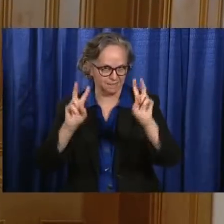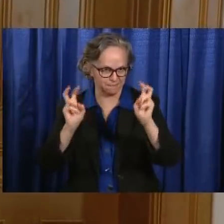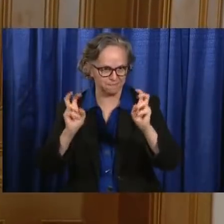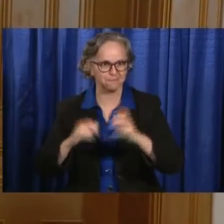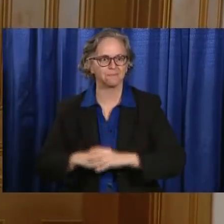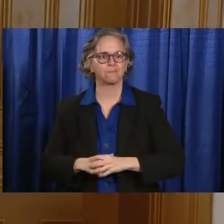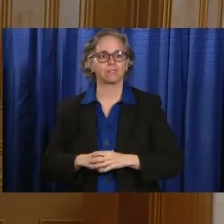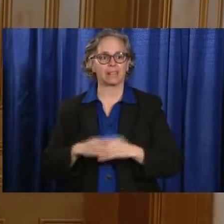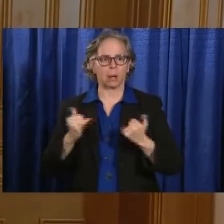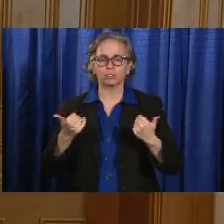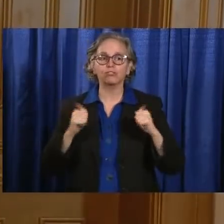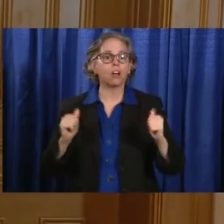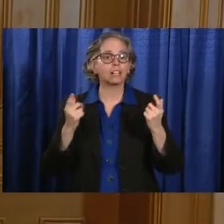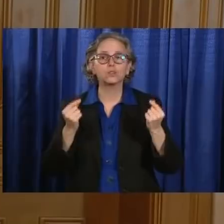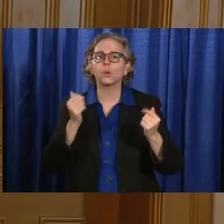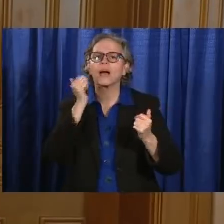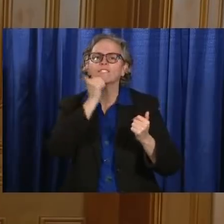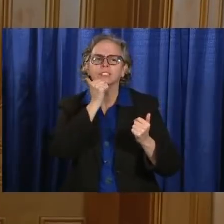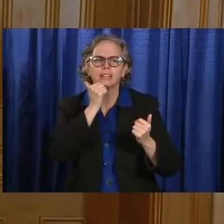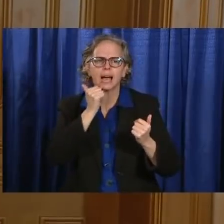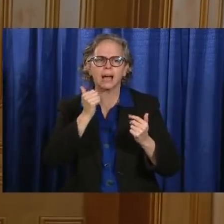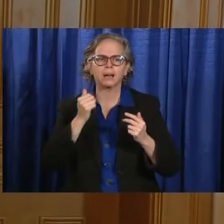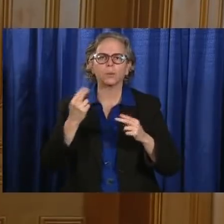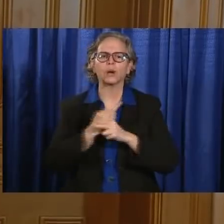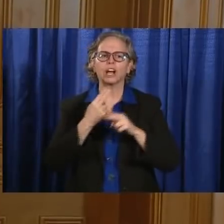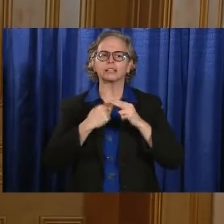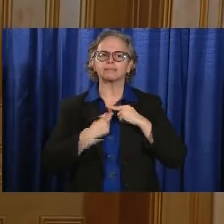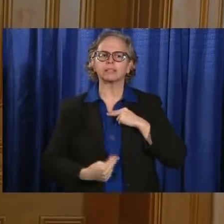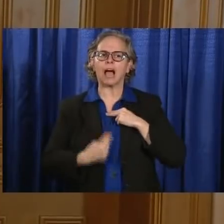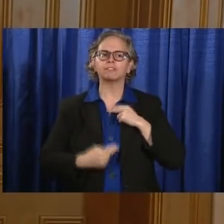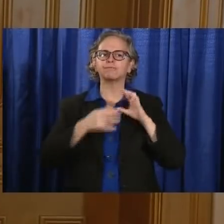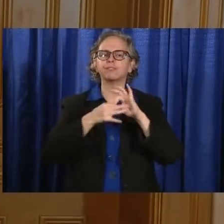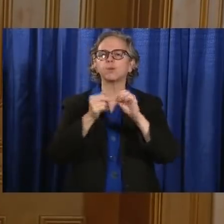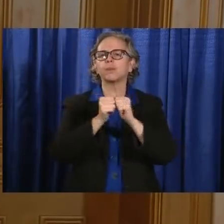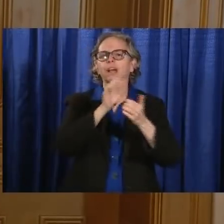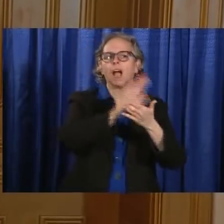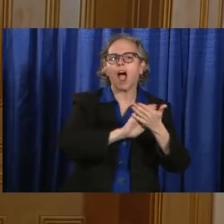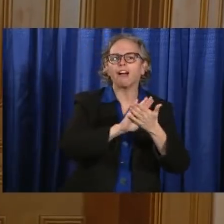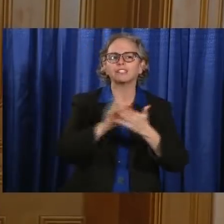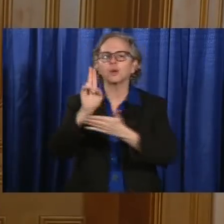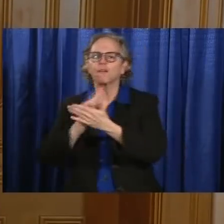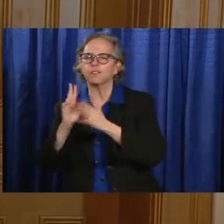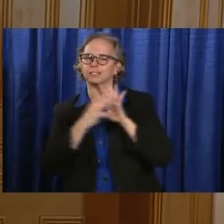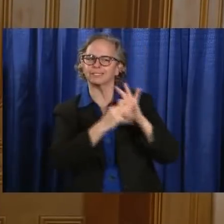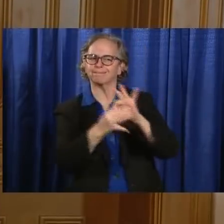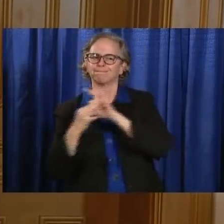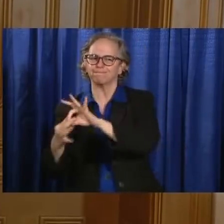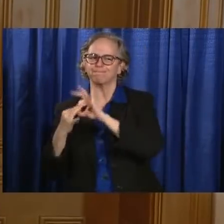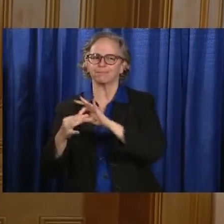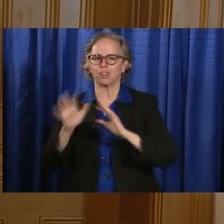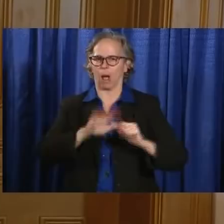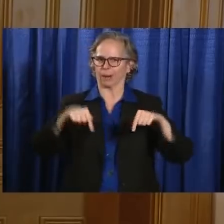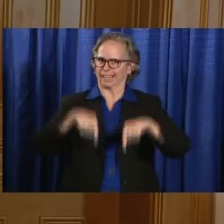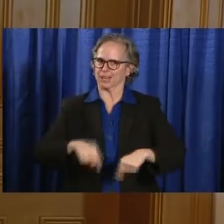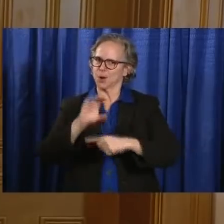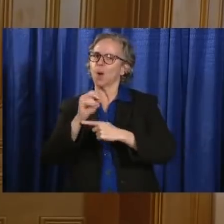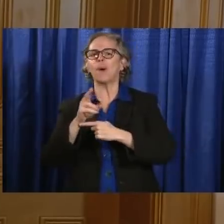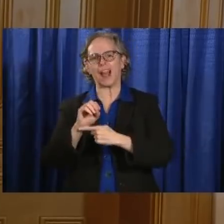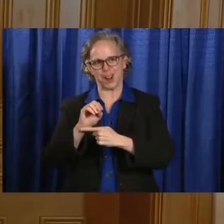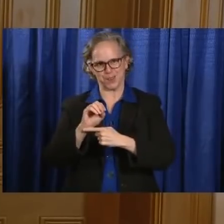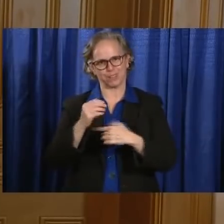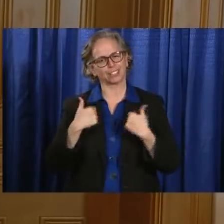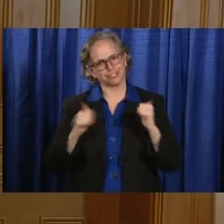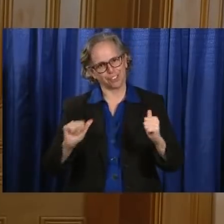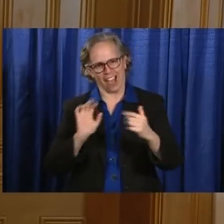each day from a separate college or university in Ohio. And one of the great assets that we have is that we're